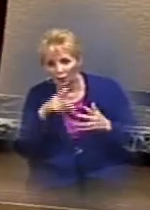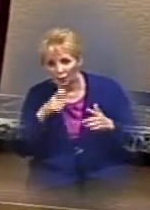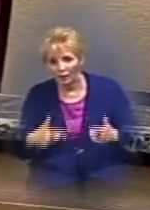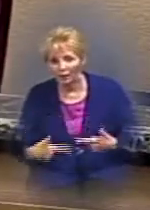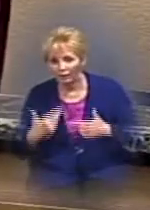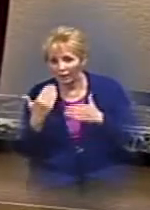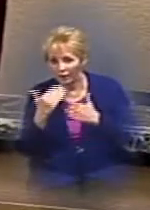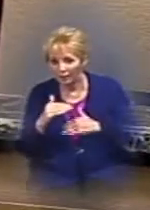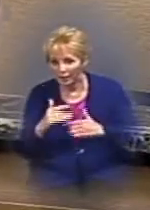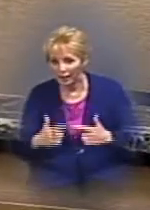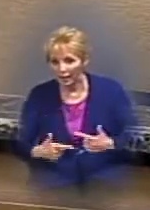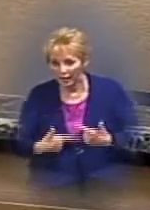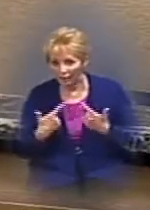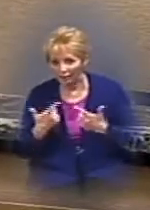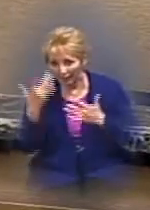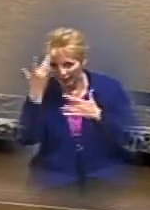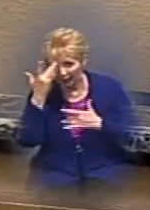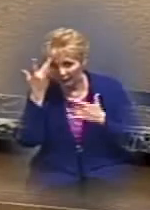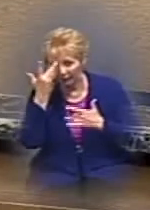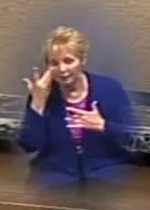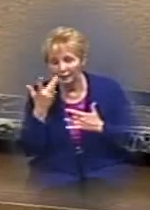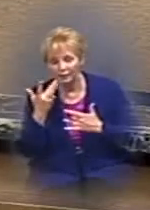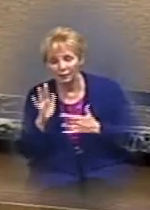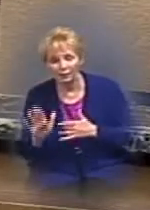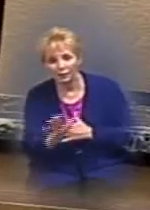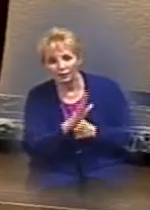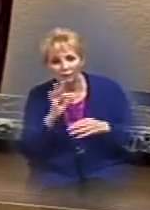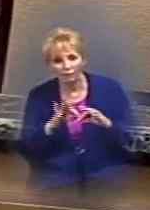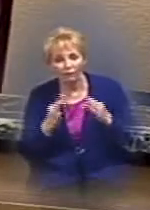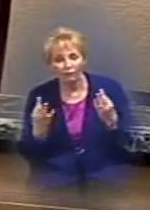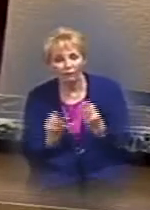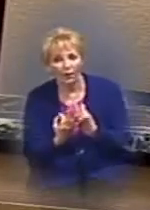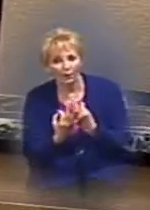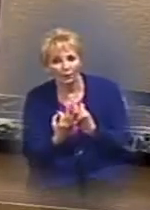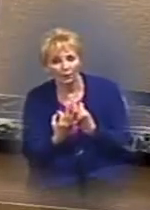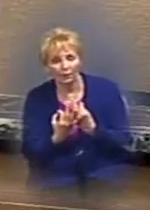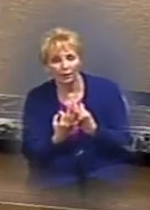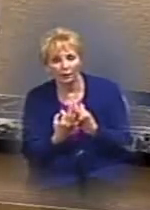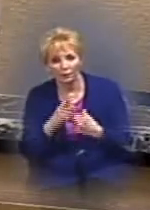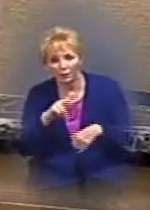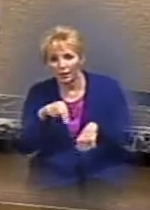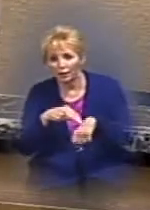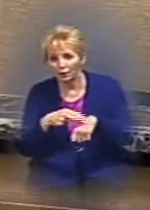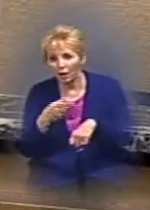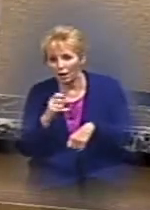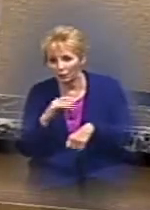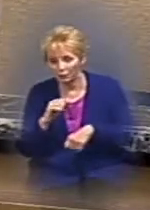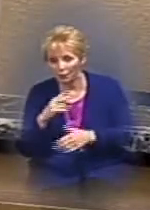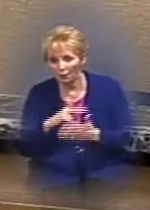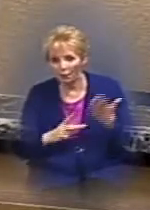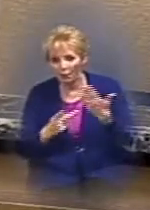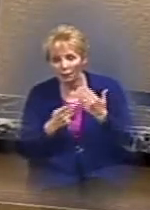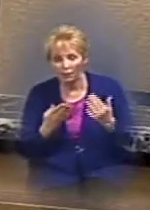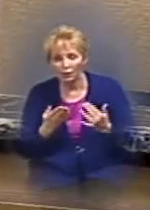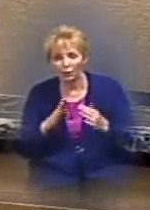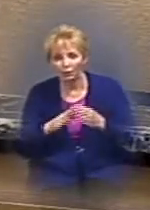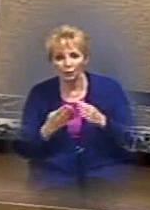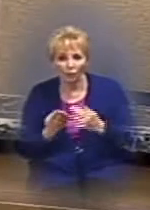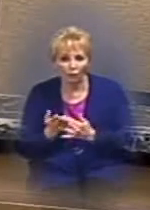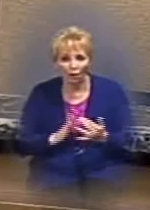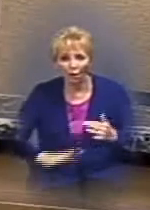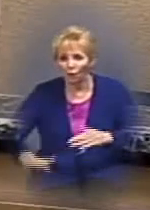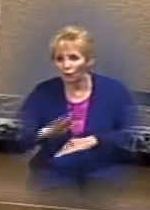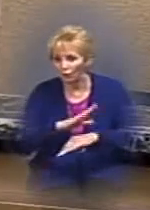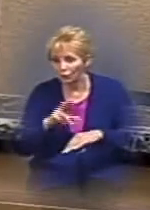limited, life-limiting illnesses and their families receive care from the nation's hospice programs in communities throughout the United States.